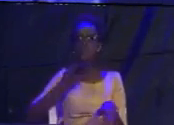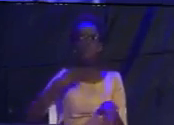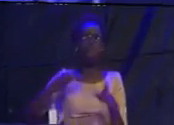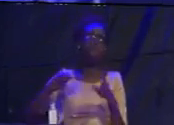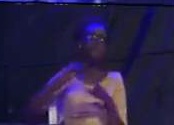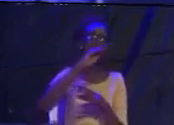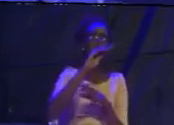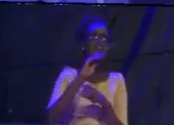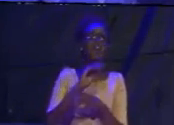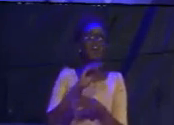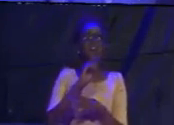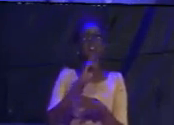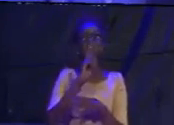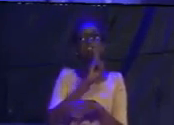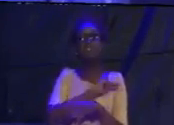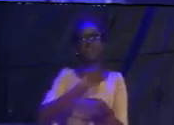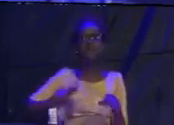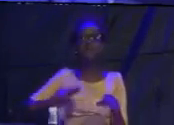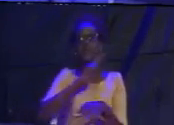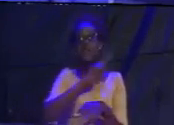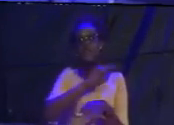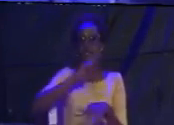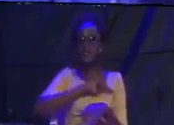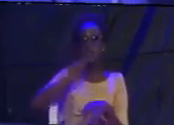A Belgian will go to Denmark without